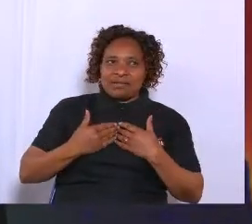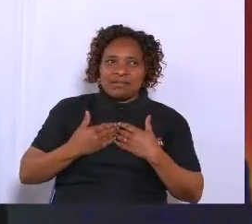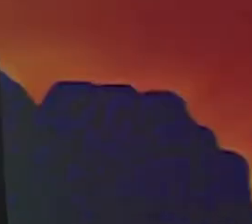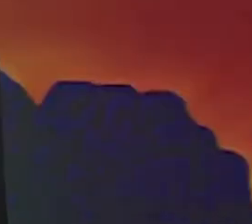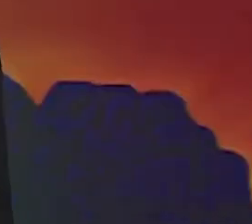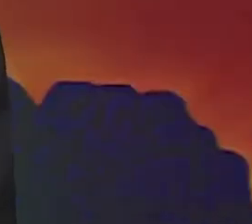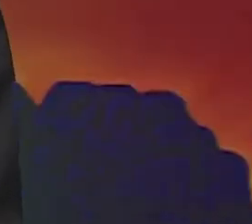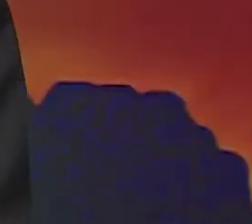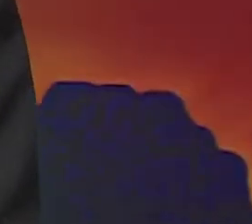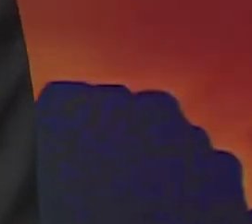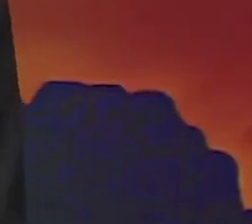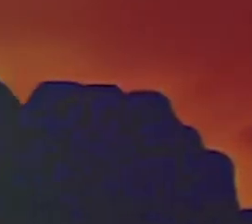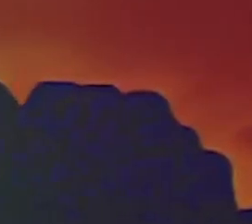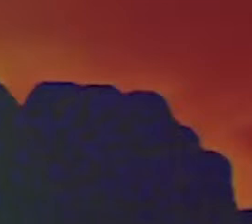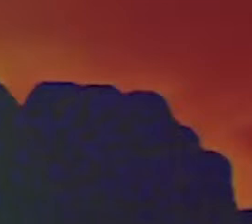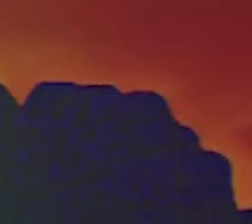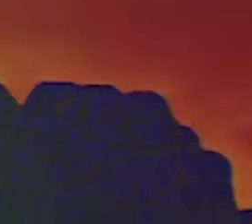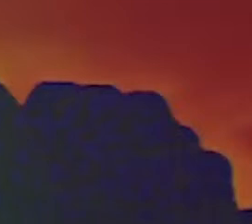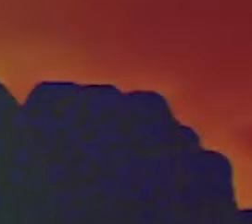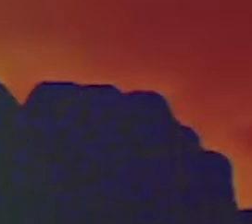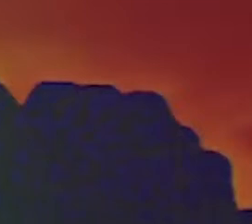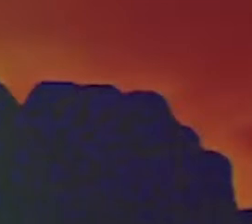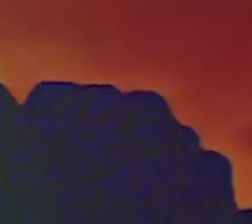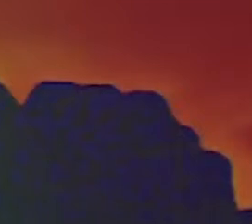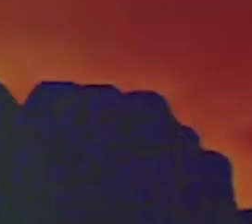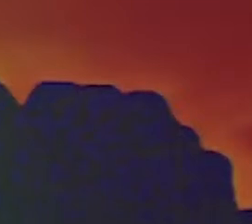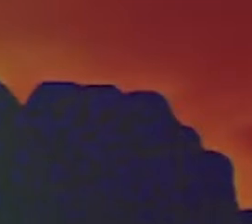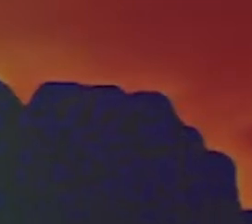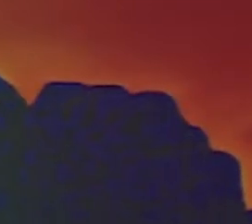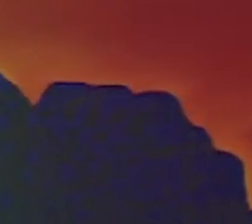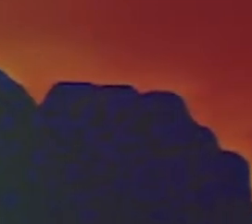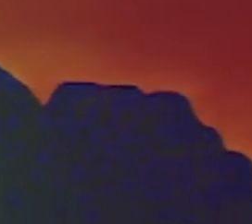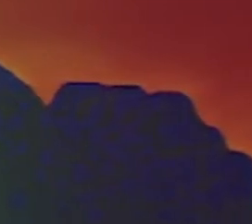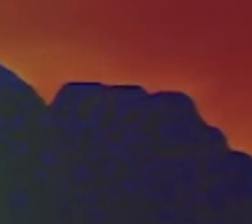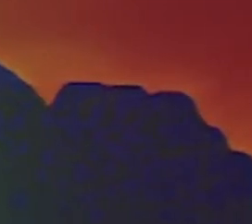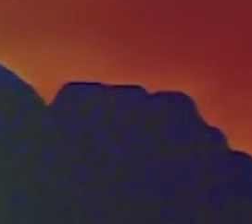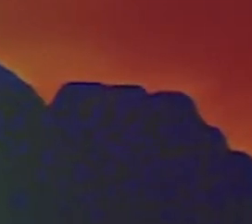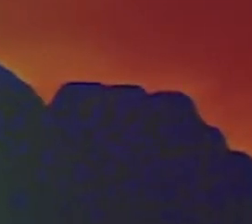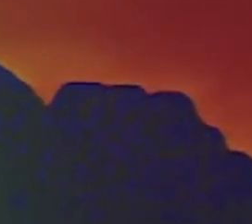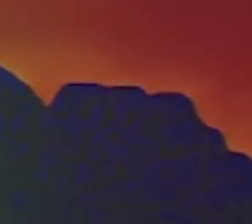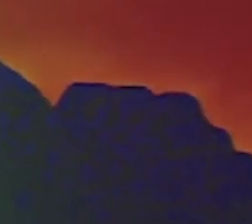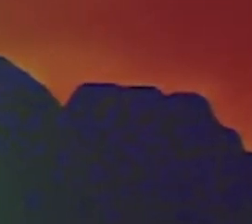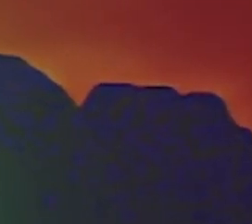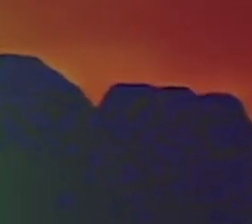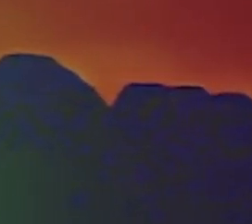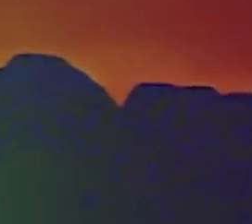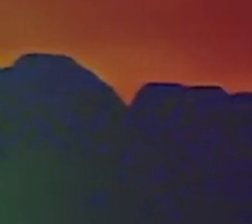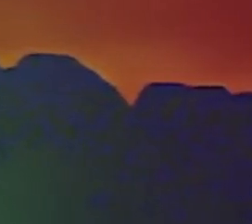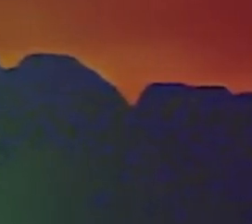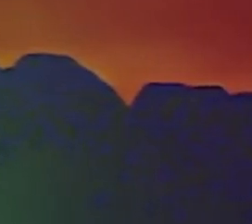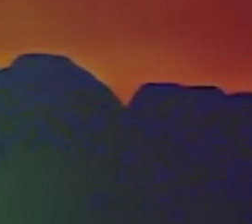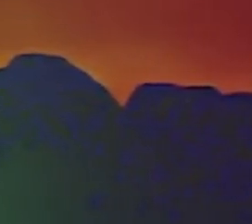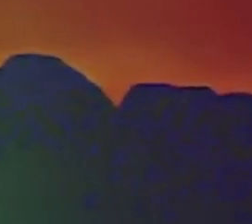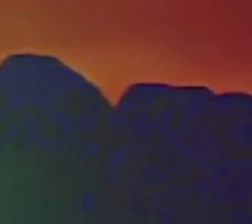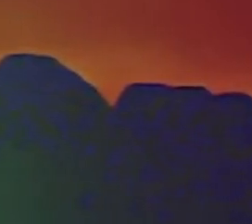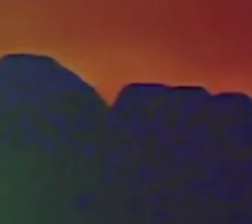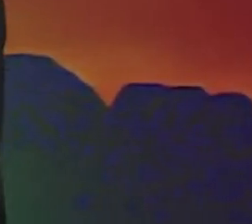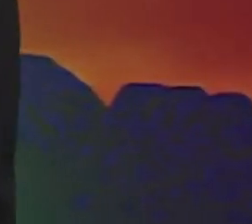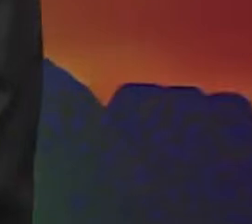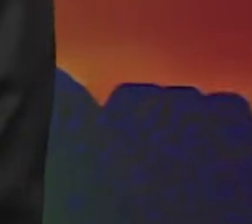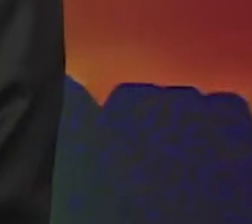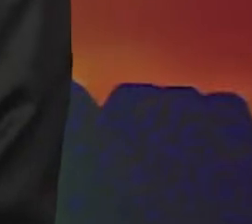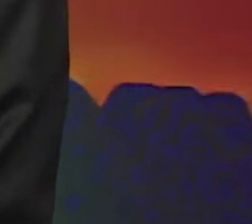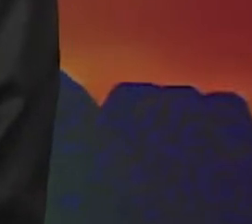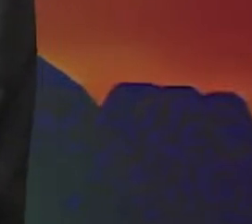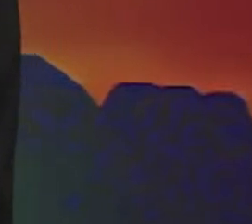the children who sang today, to think that these children, at a very young age,